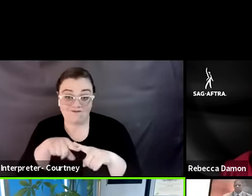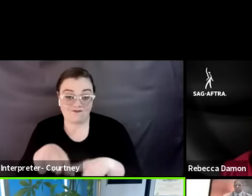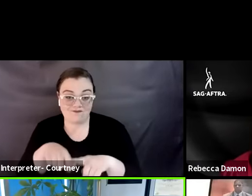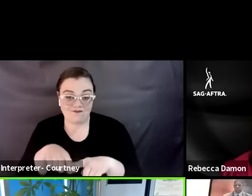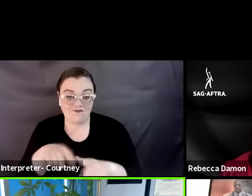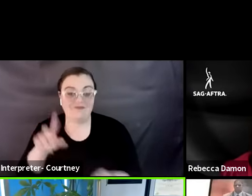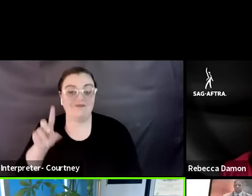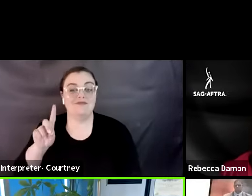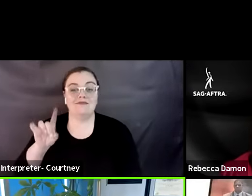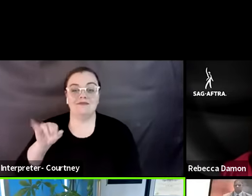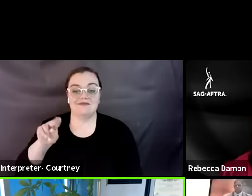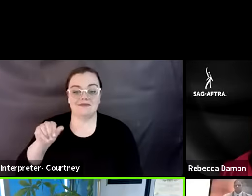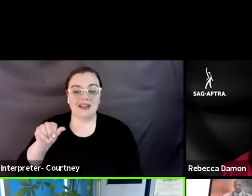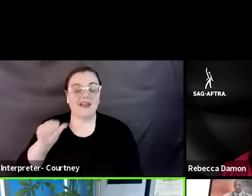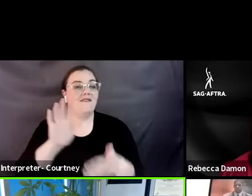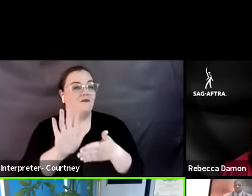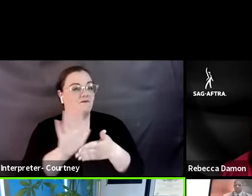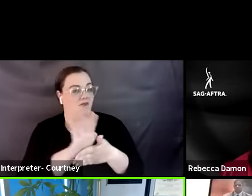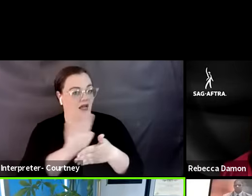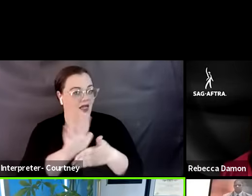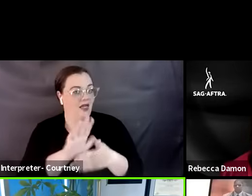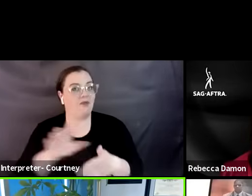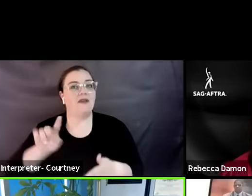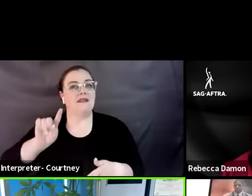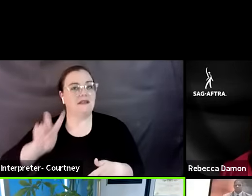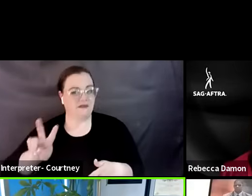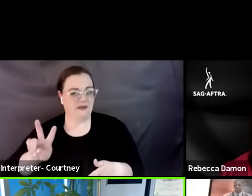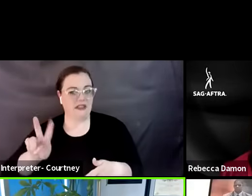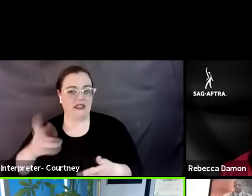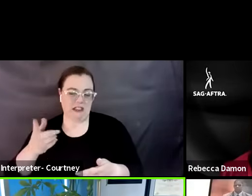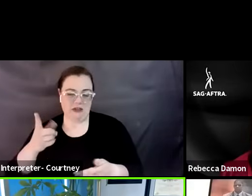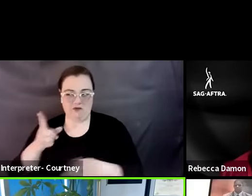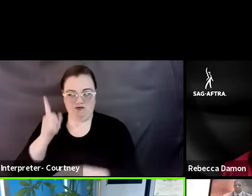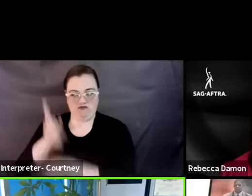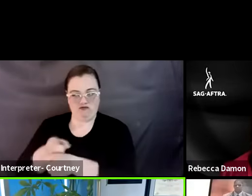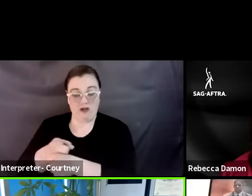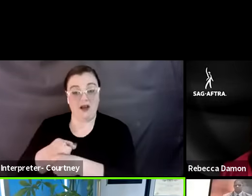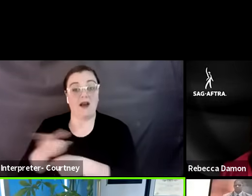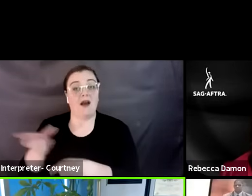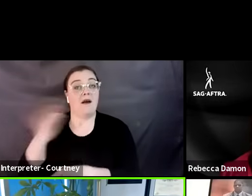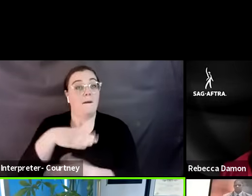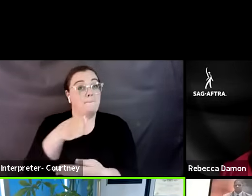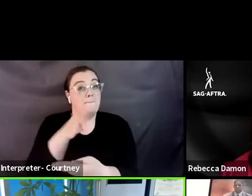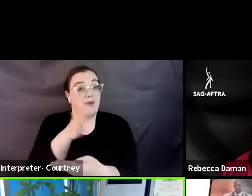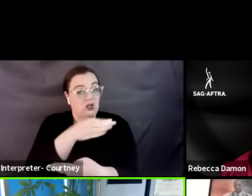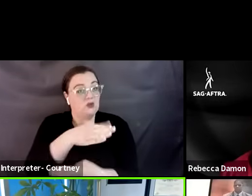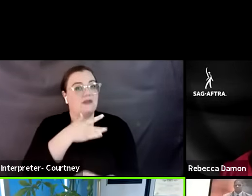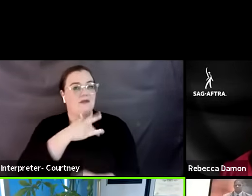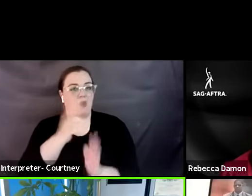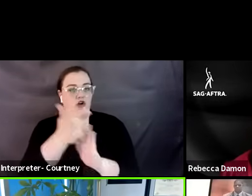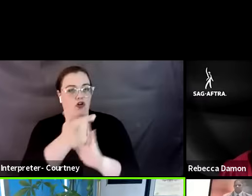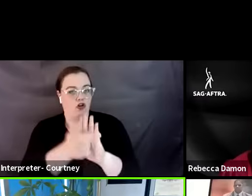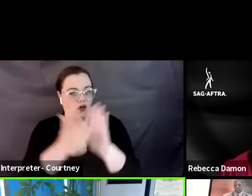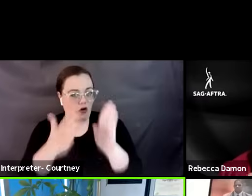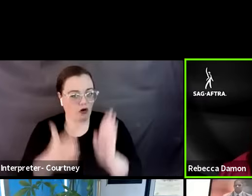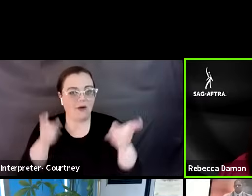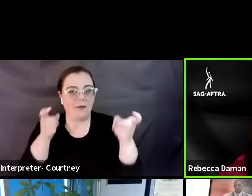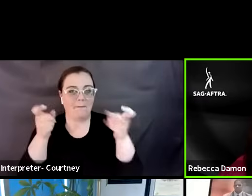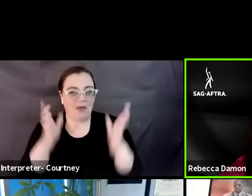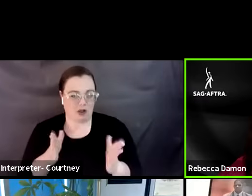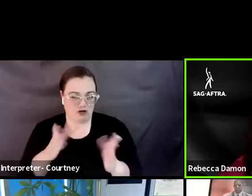TV, generally speaking. I agree with Angela. In music, it's usually the lawyer or the manager. Great.